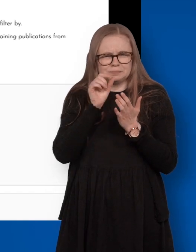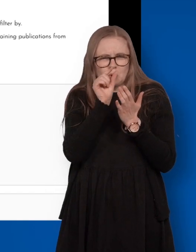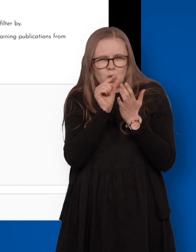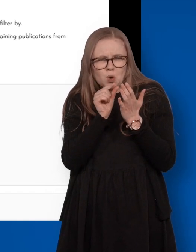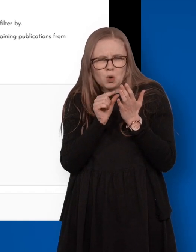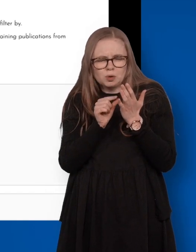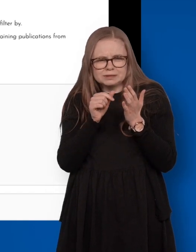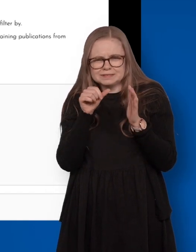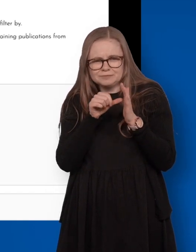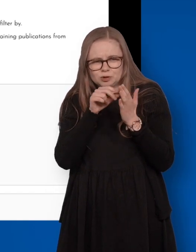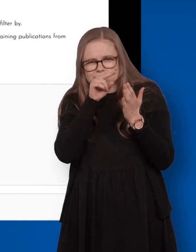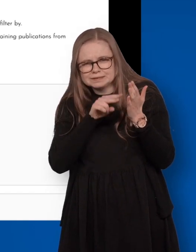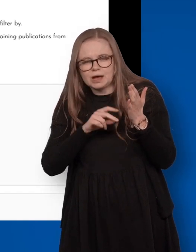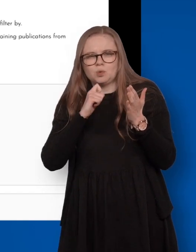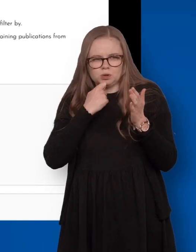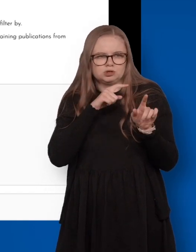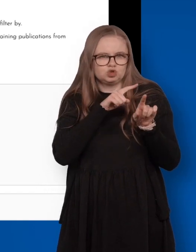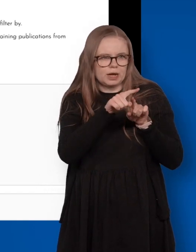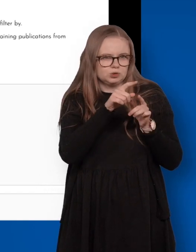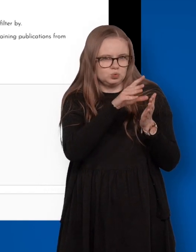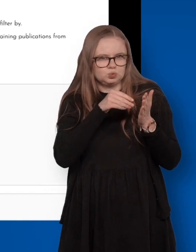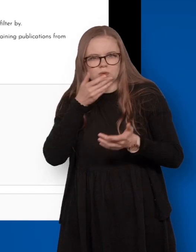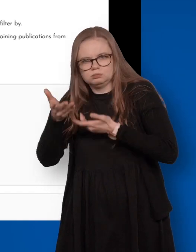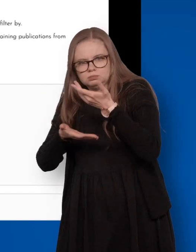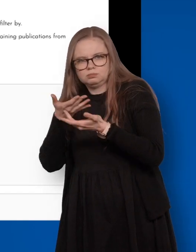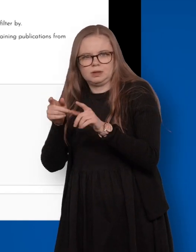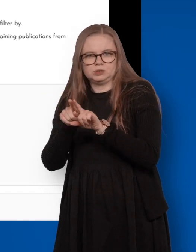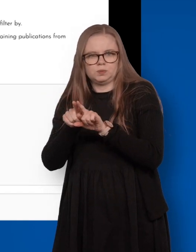best to narrate everything I'm taking you through.